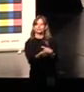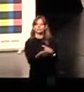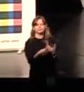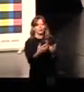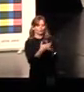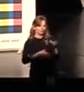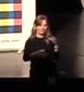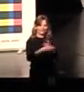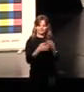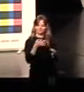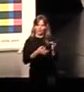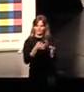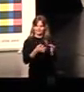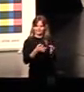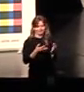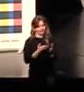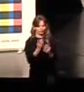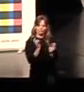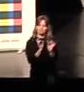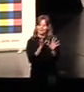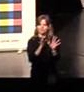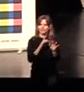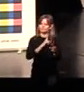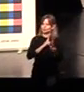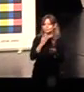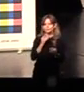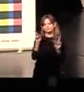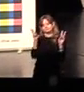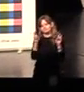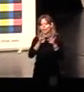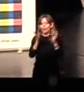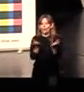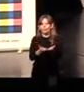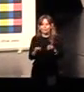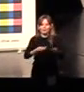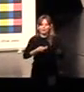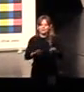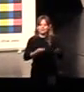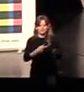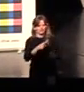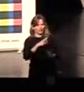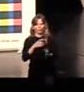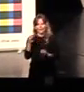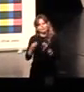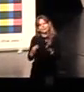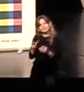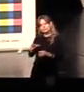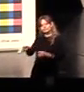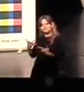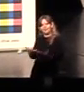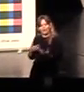river place politics bij de magic warmte of the global market why would politicians project in het better way to